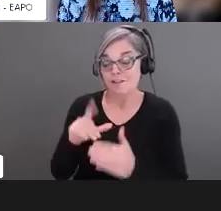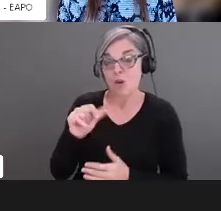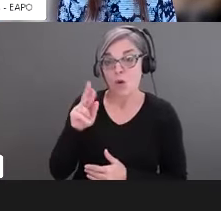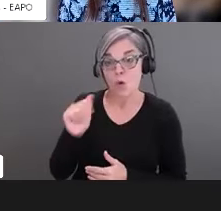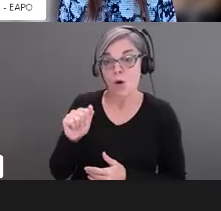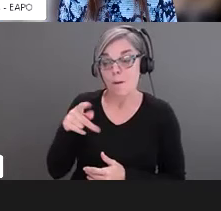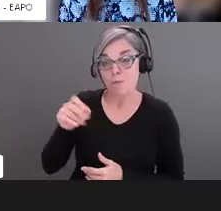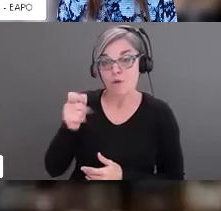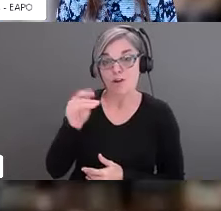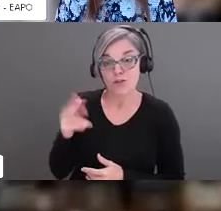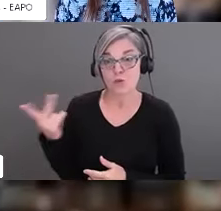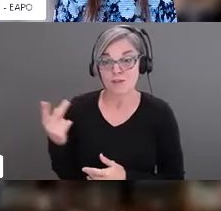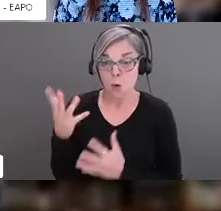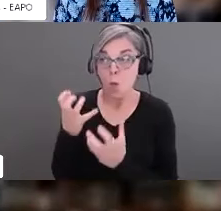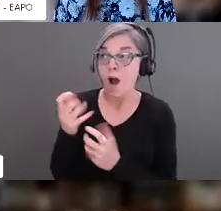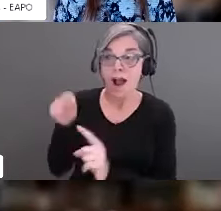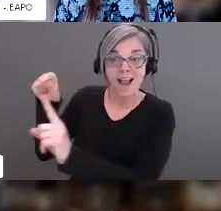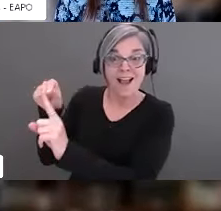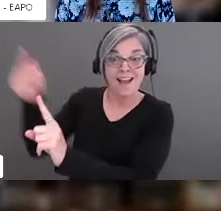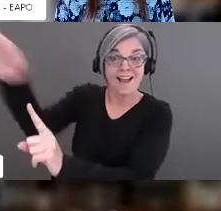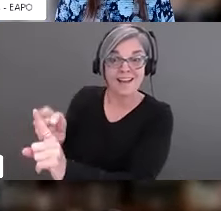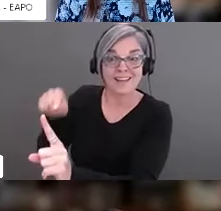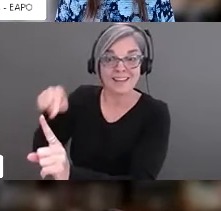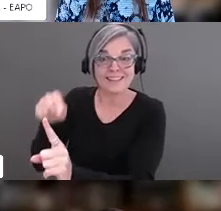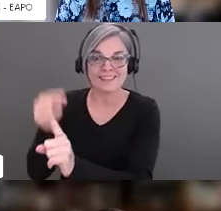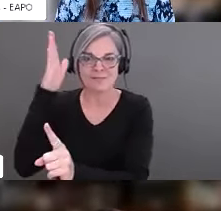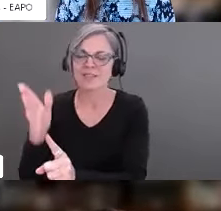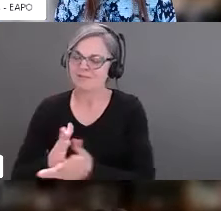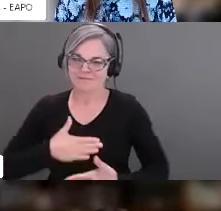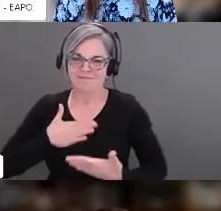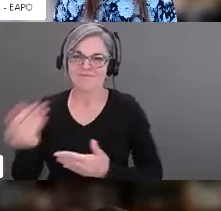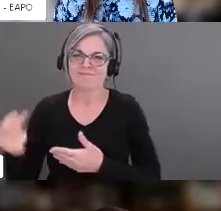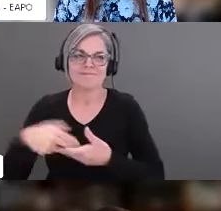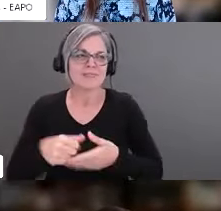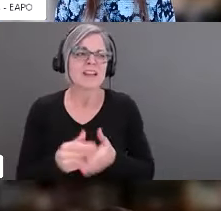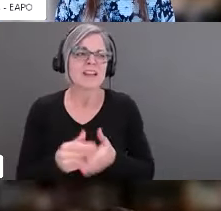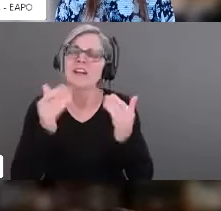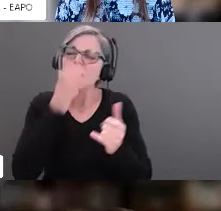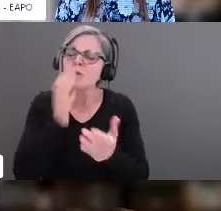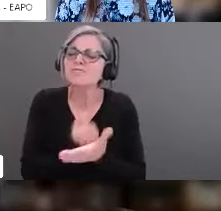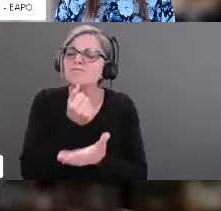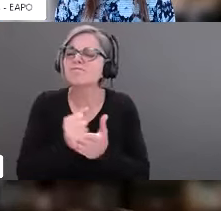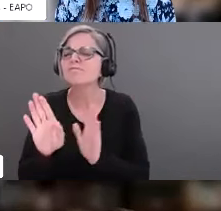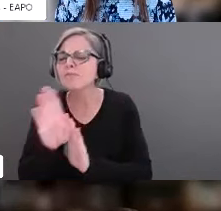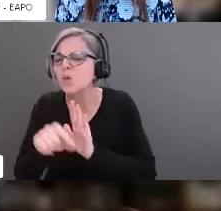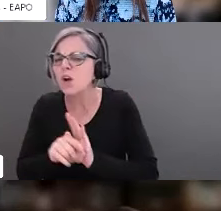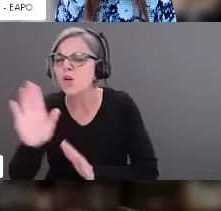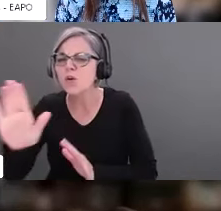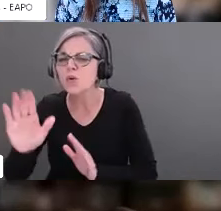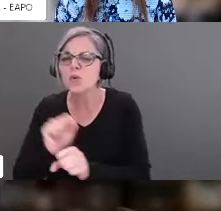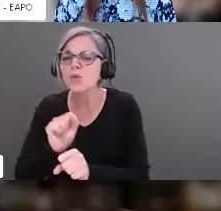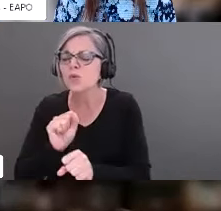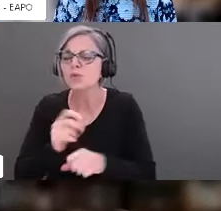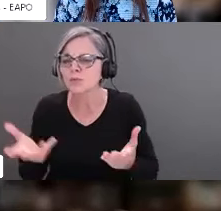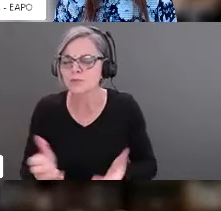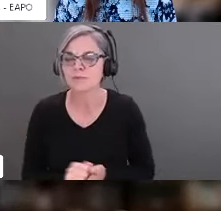pleased that she's able to join us. I'm just going to provide a little bit of background of her work. Dr. Mosqueda is a professor